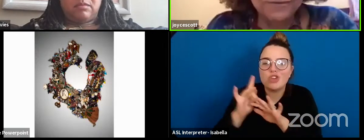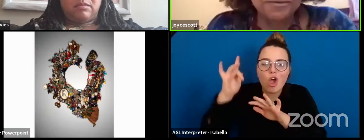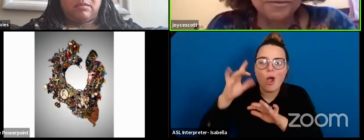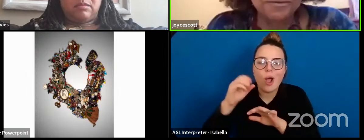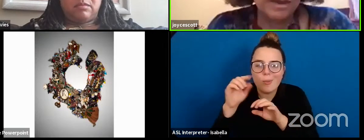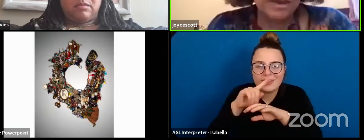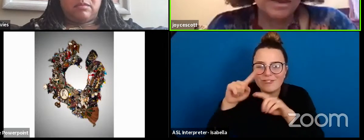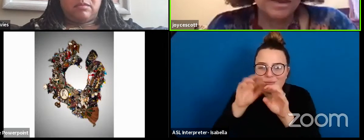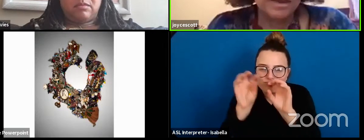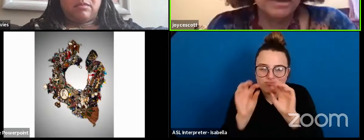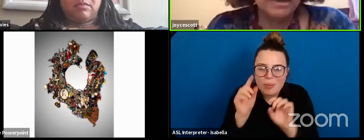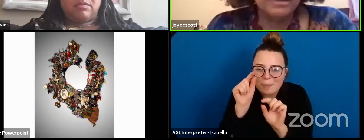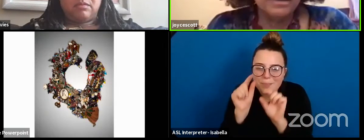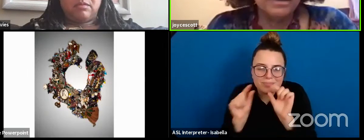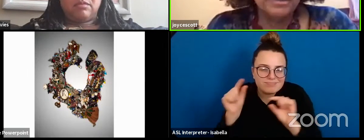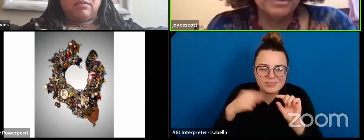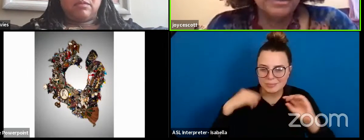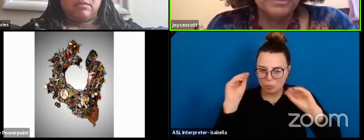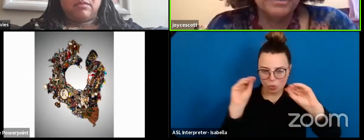to me.